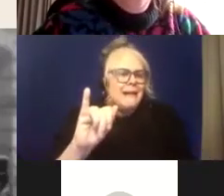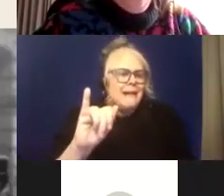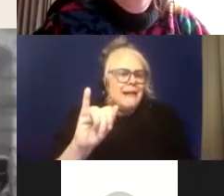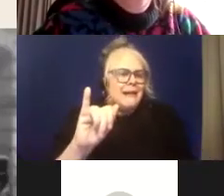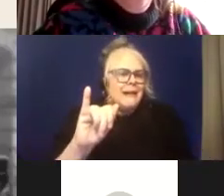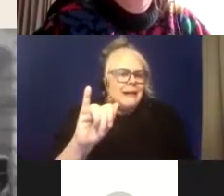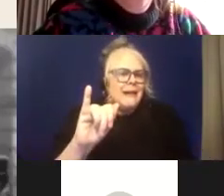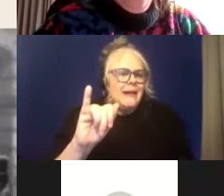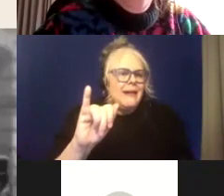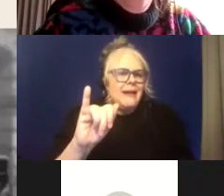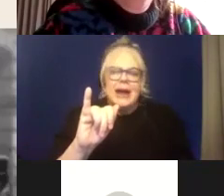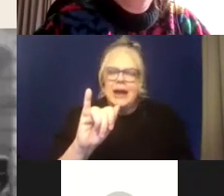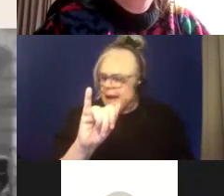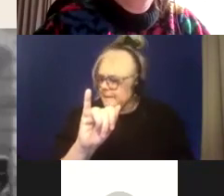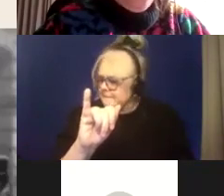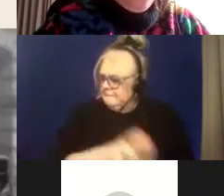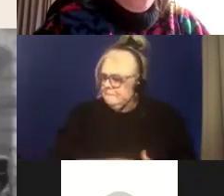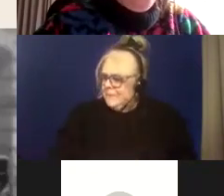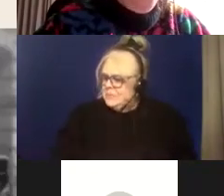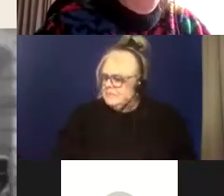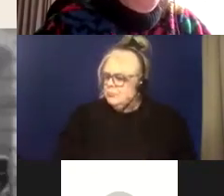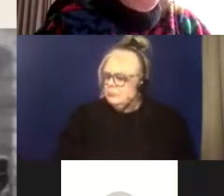Most A, there's a 1B.